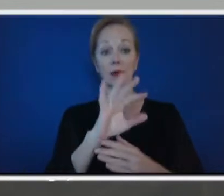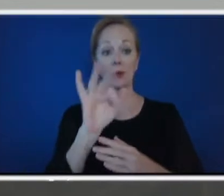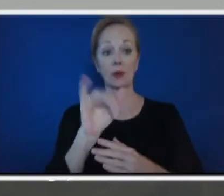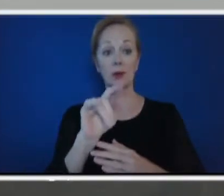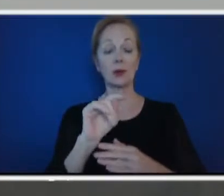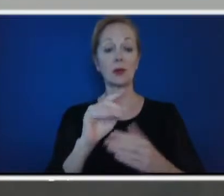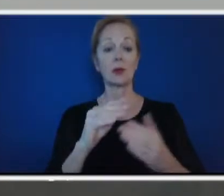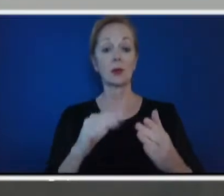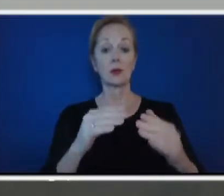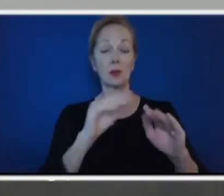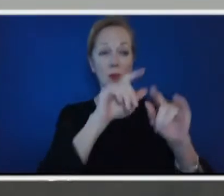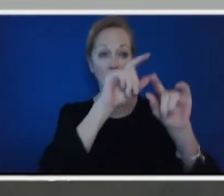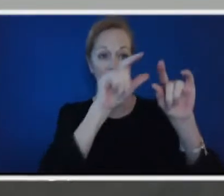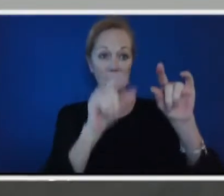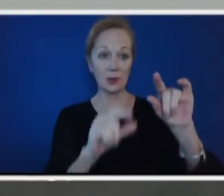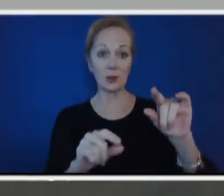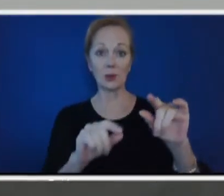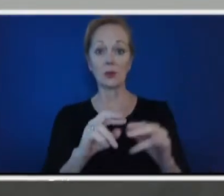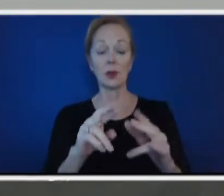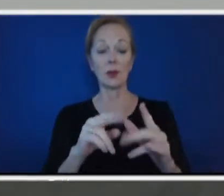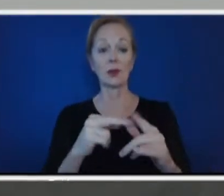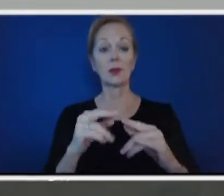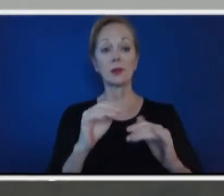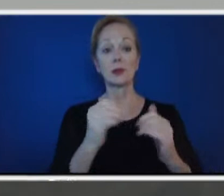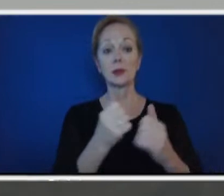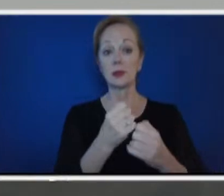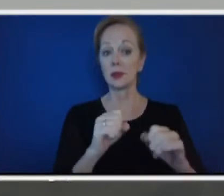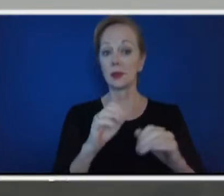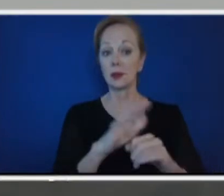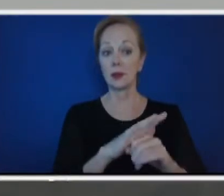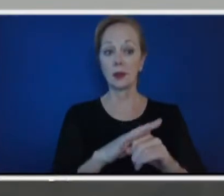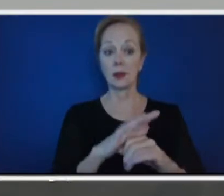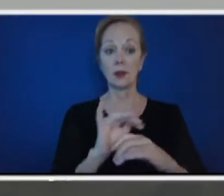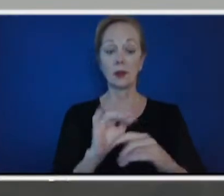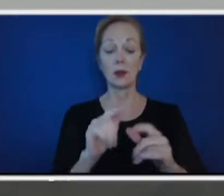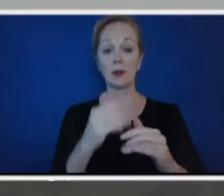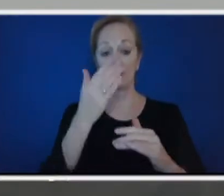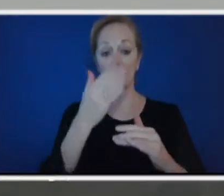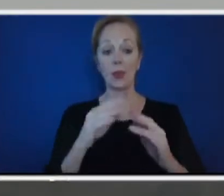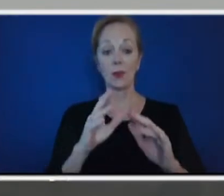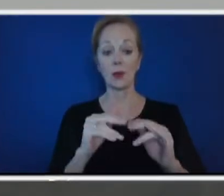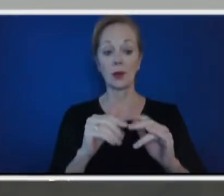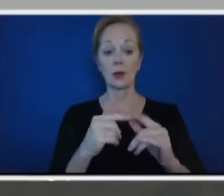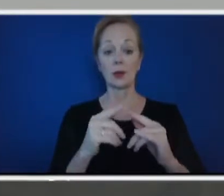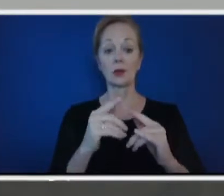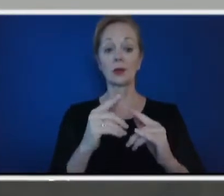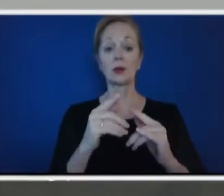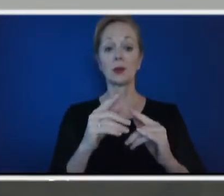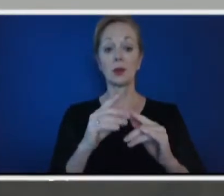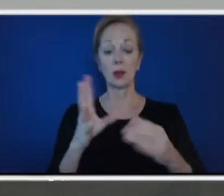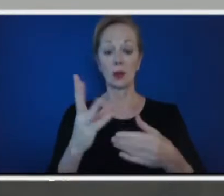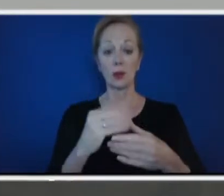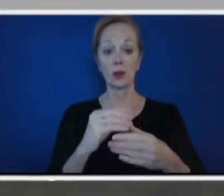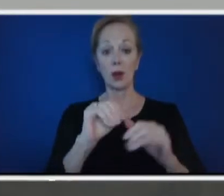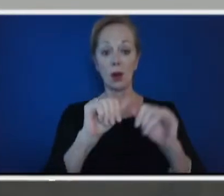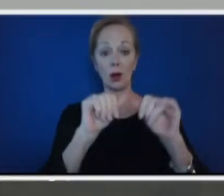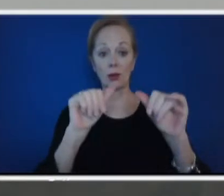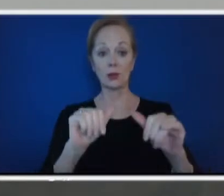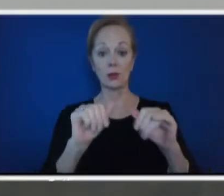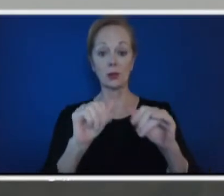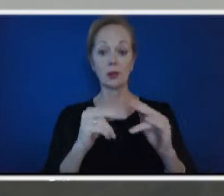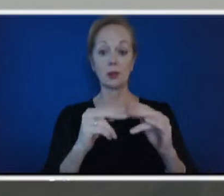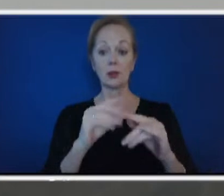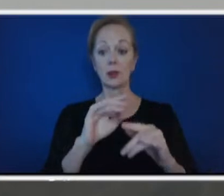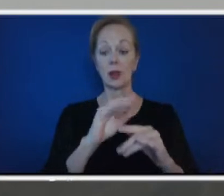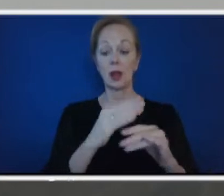along Providence Road, where the tree save then would be located in front of those buildings. Does include architectural standards in regards to